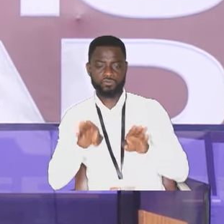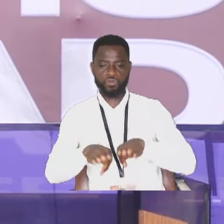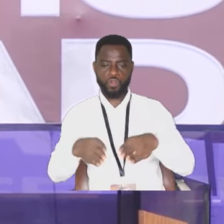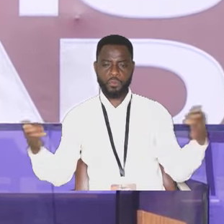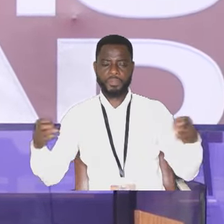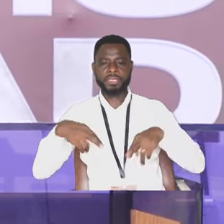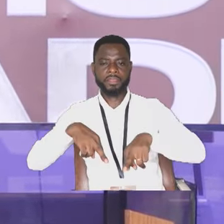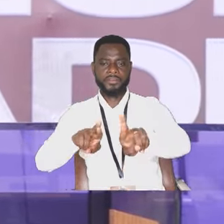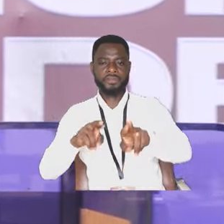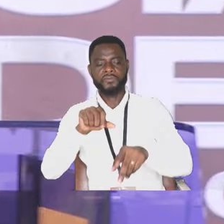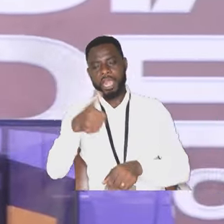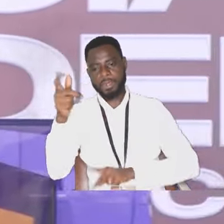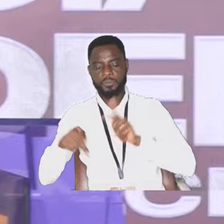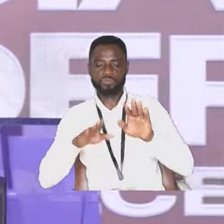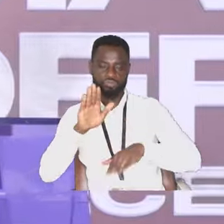through.